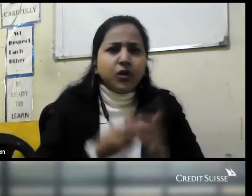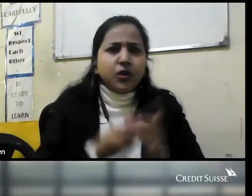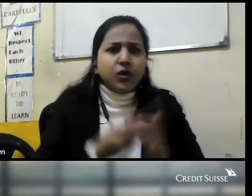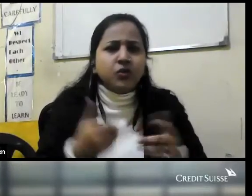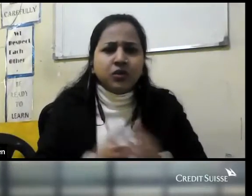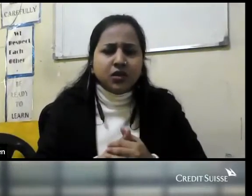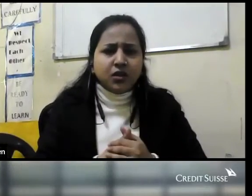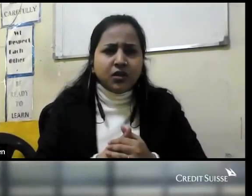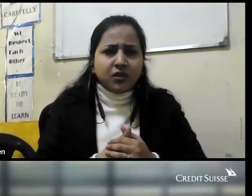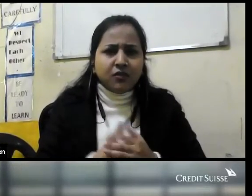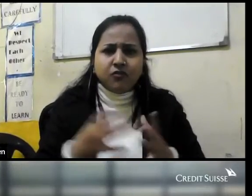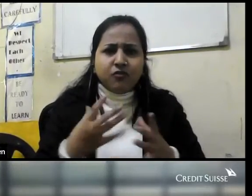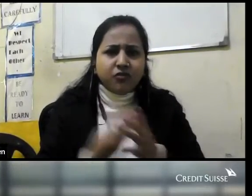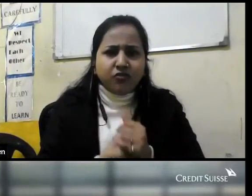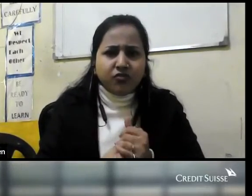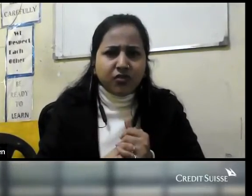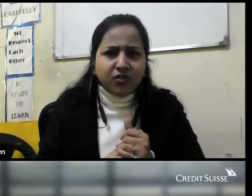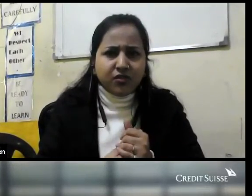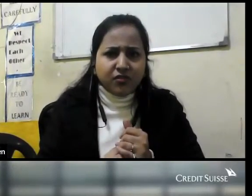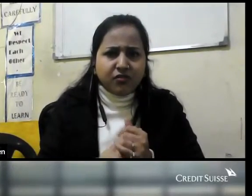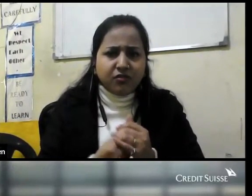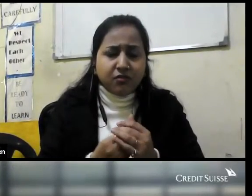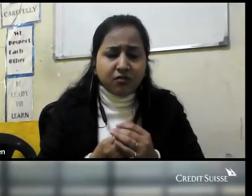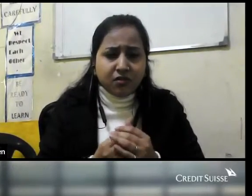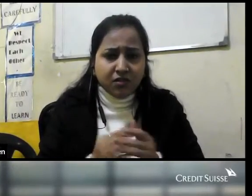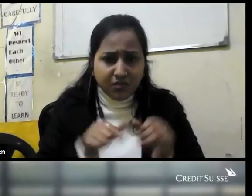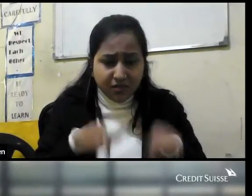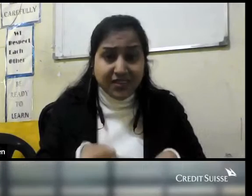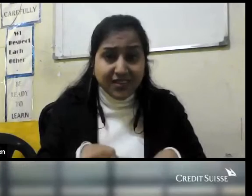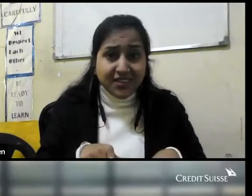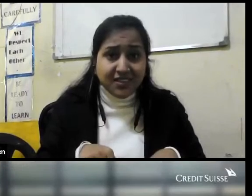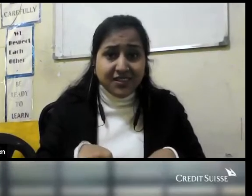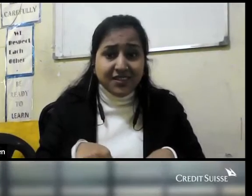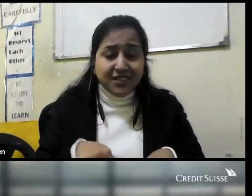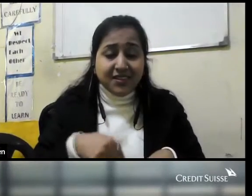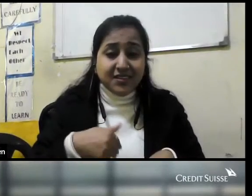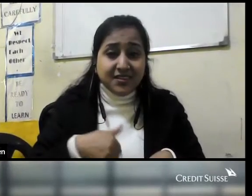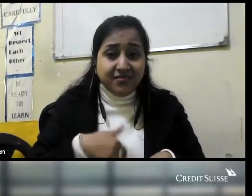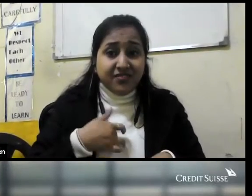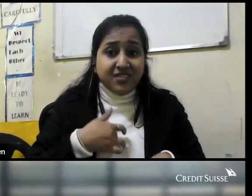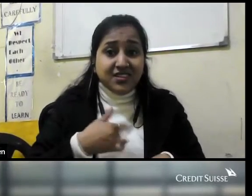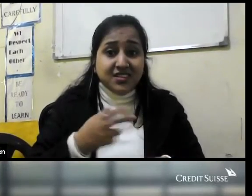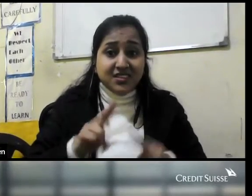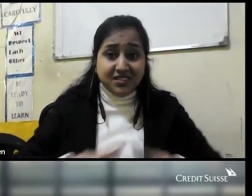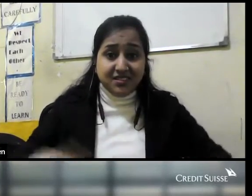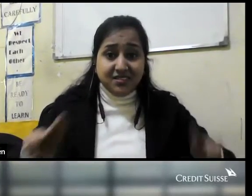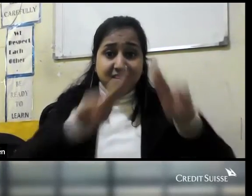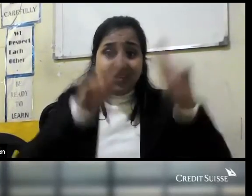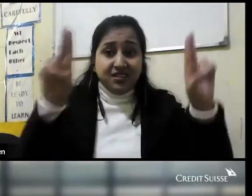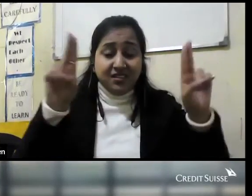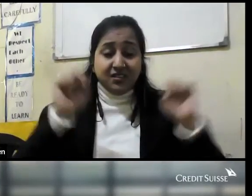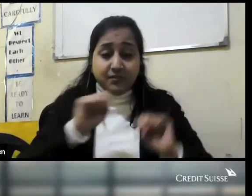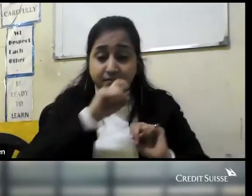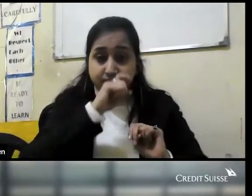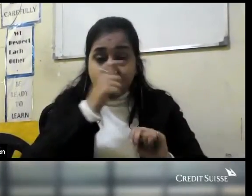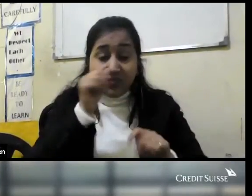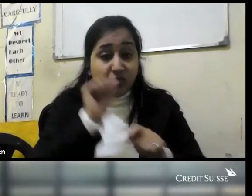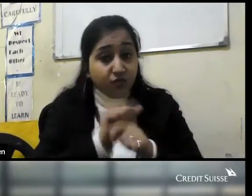somebody tells me? So, these are the torch bearers, Sarthak and all the people, whether they're working in